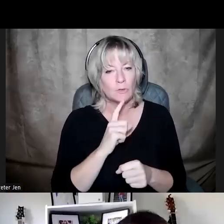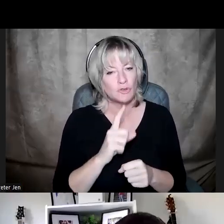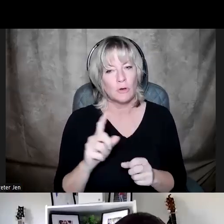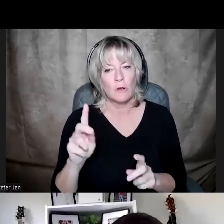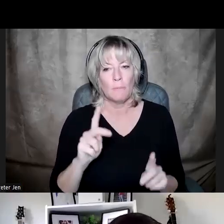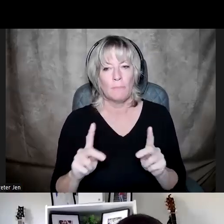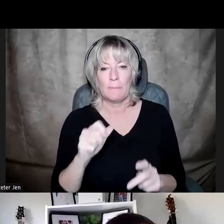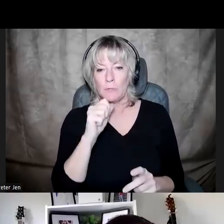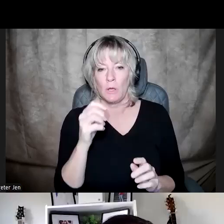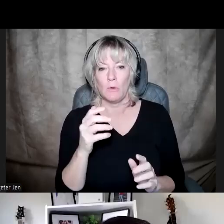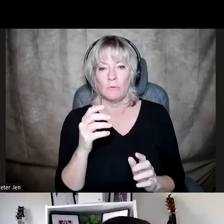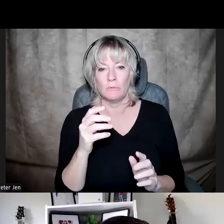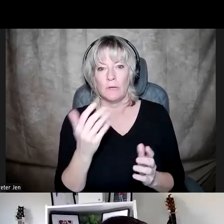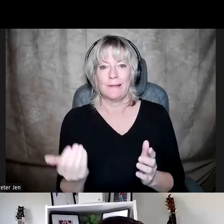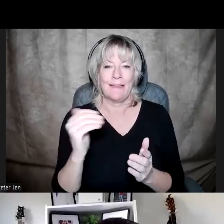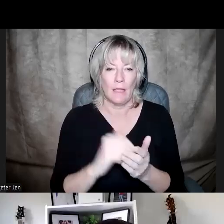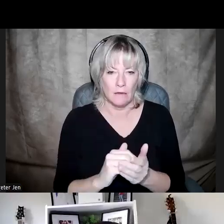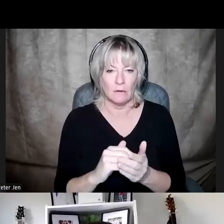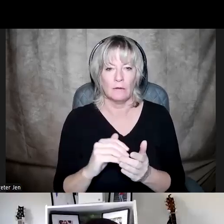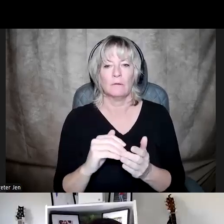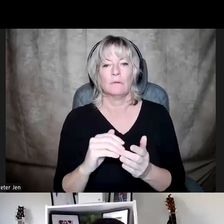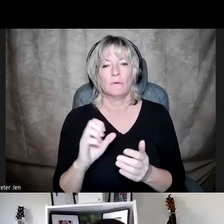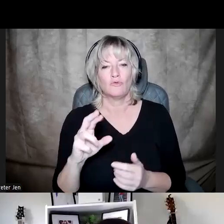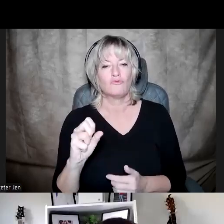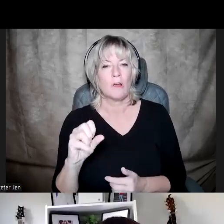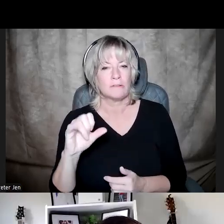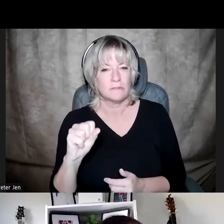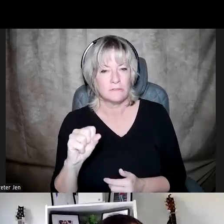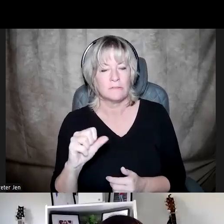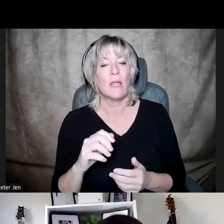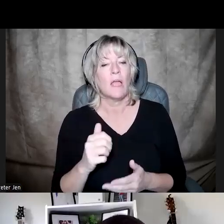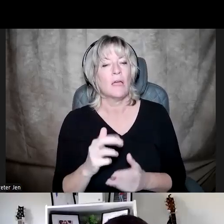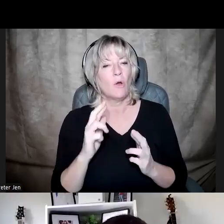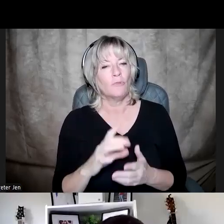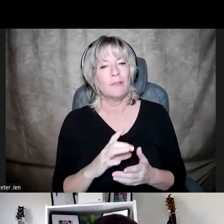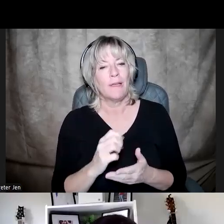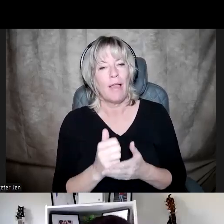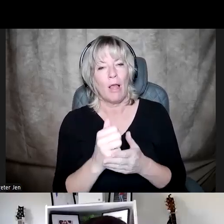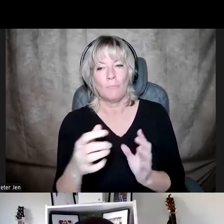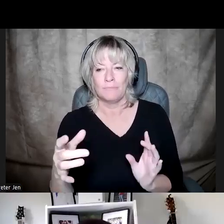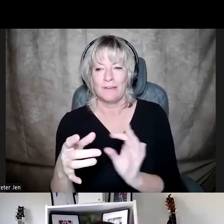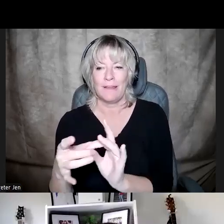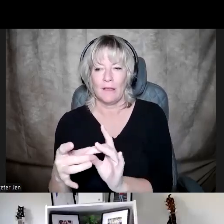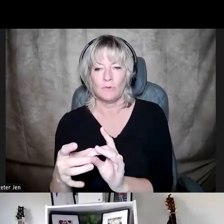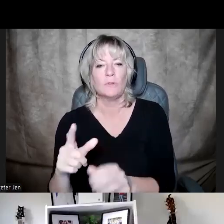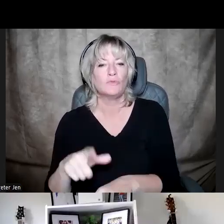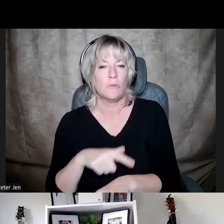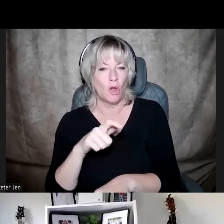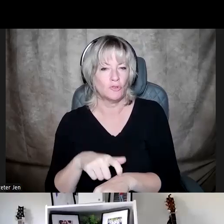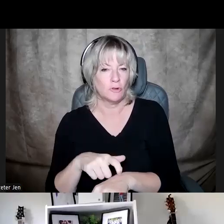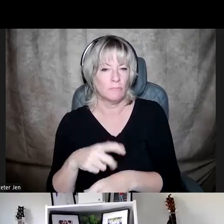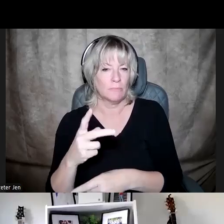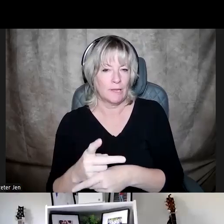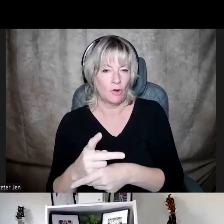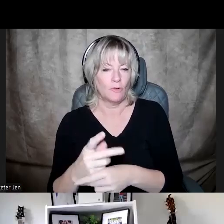sort of have another crisis and re-enter the crisis system again, and ideally, hopefully link them to longer-term recovery-oriented care. Next slide.